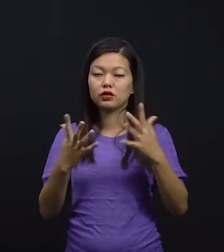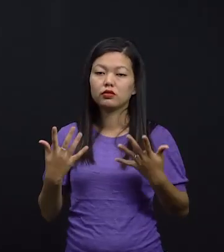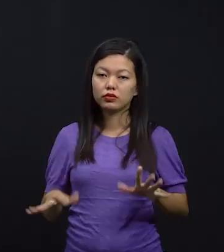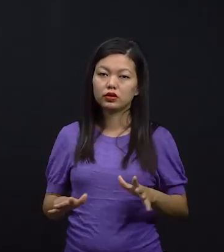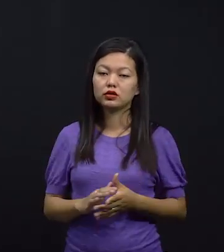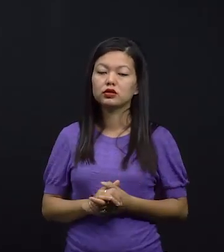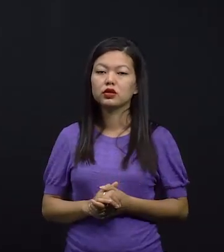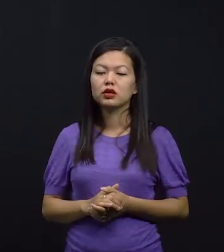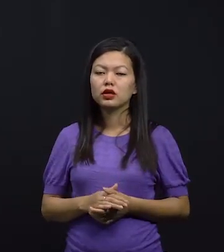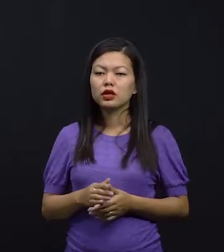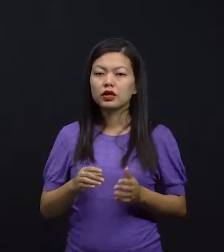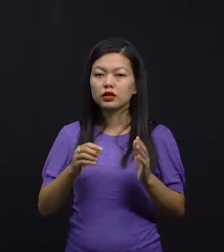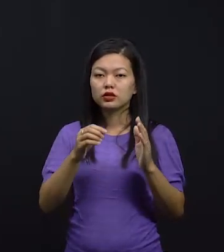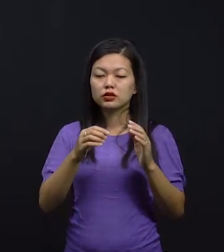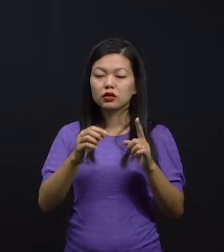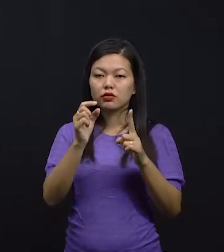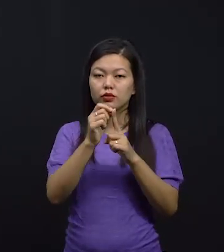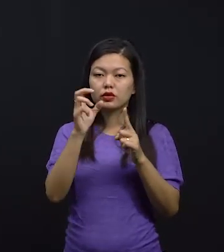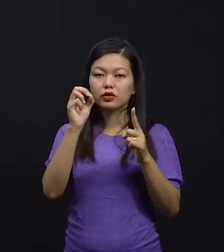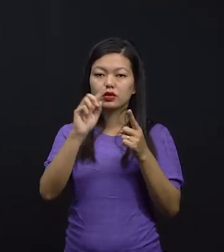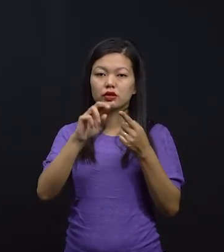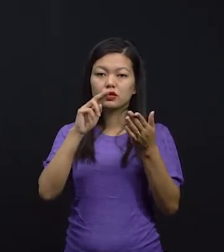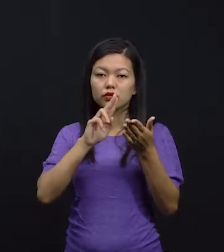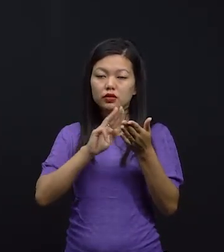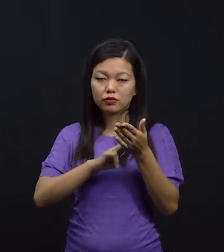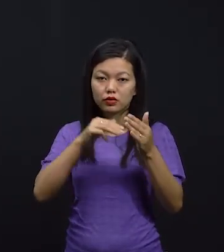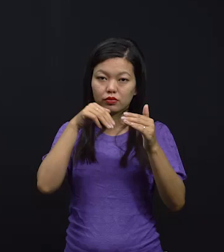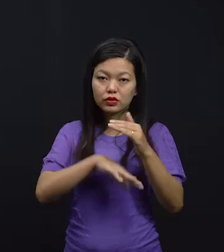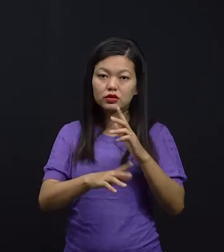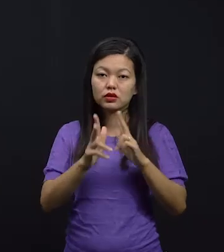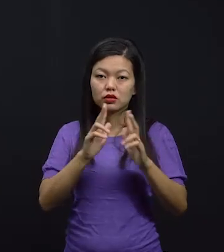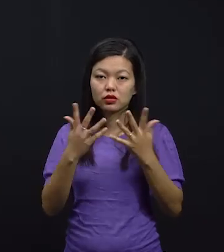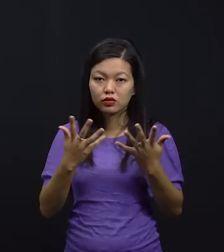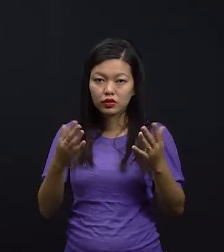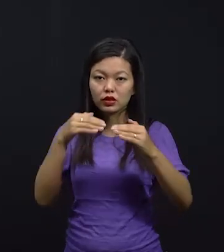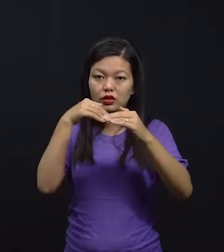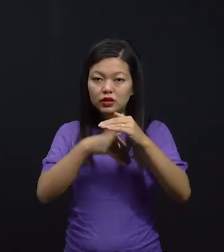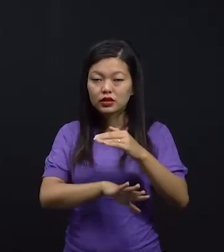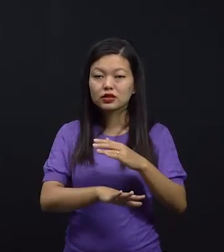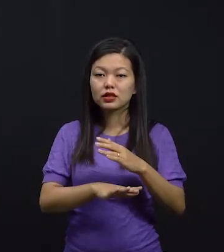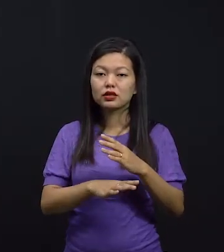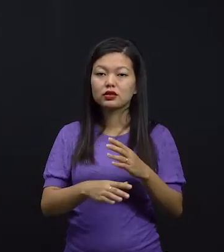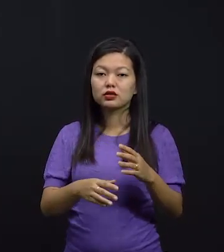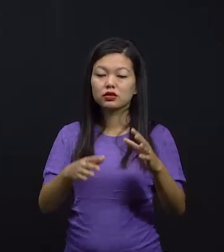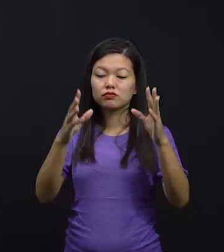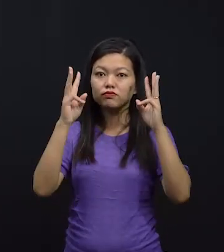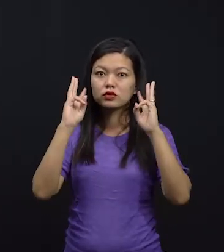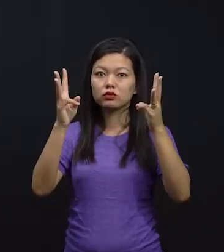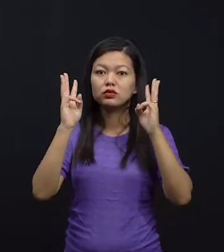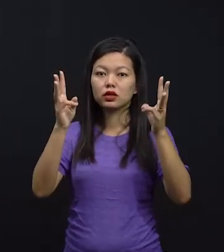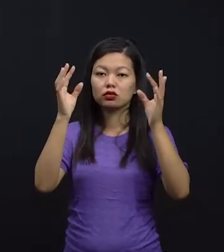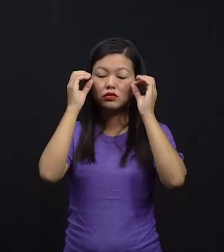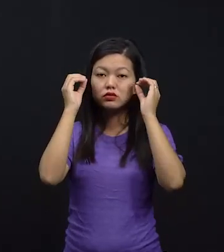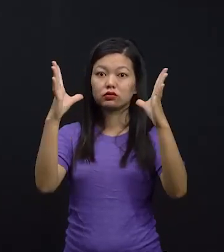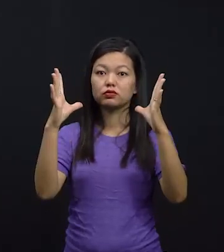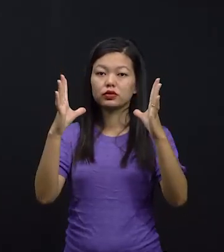the skills that this bird possesses. And we have also discussed about the figures of speech, and the example is alliteration. And the main